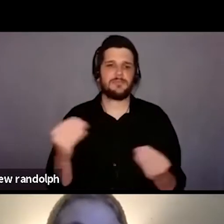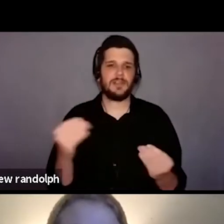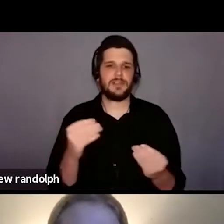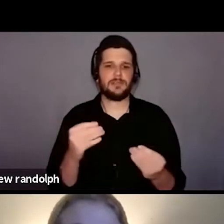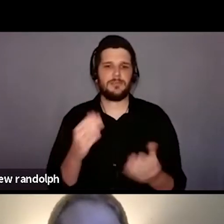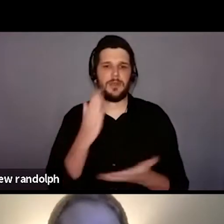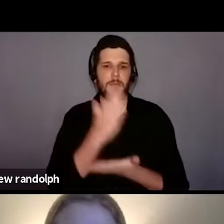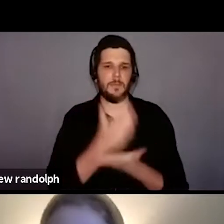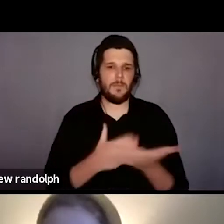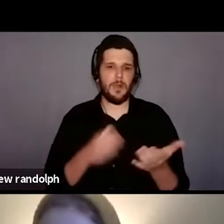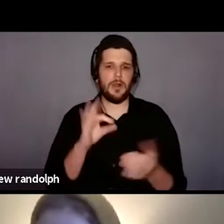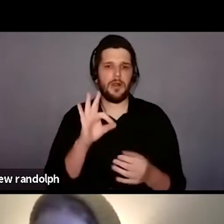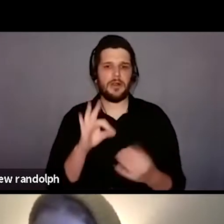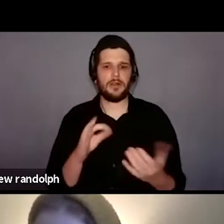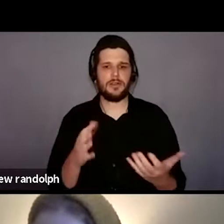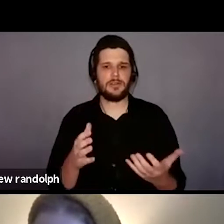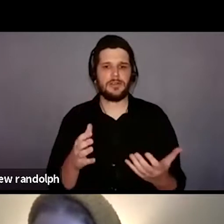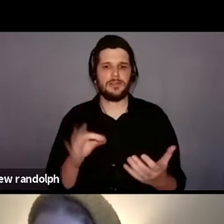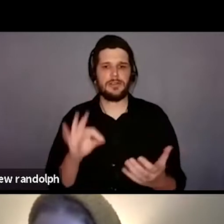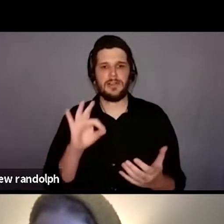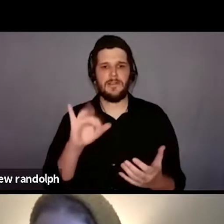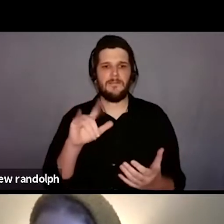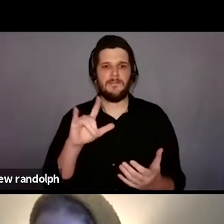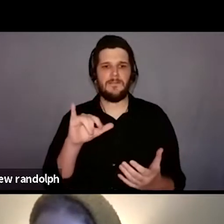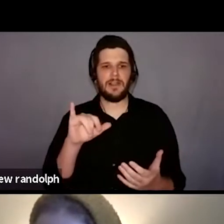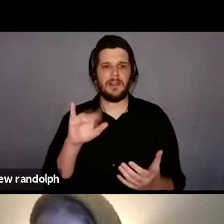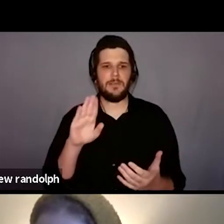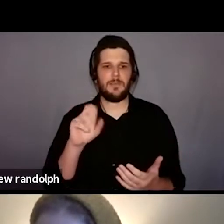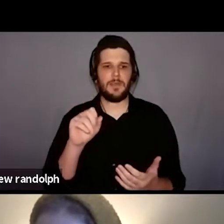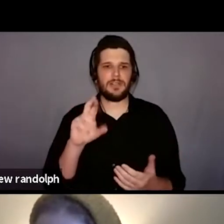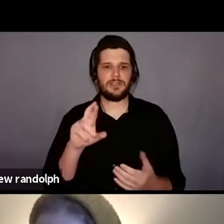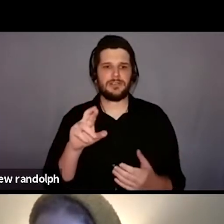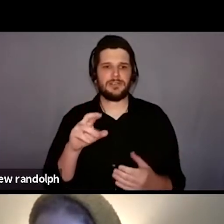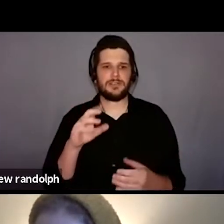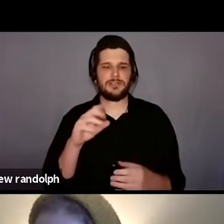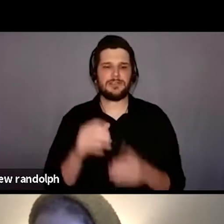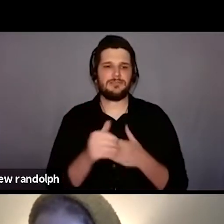part of the filibuster as it carries on